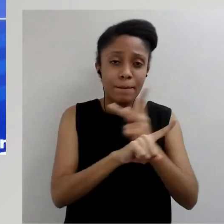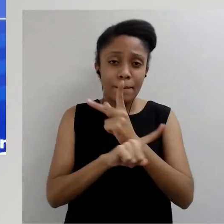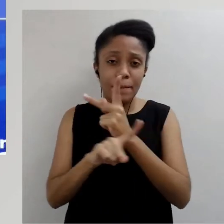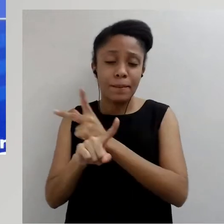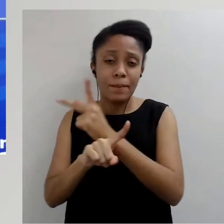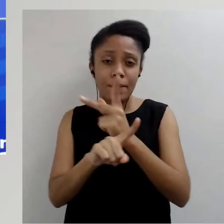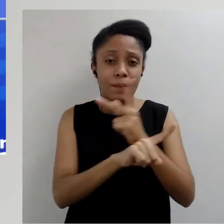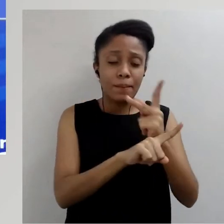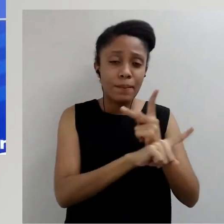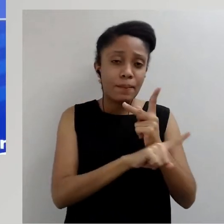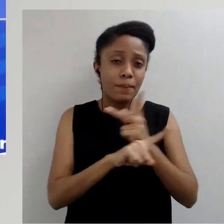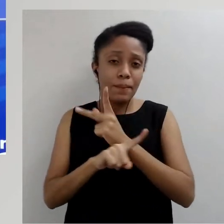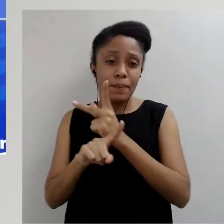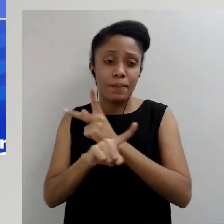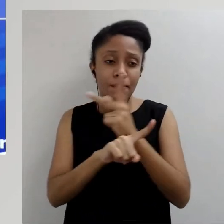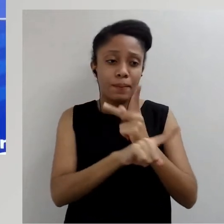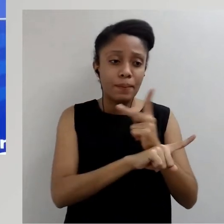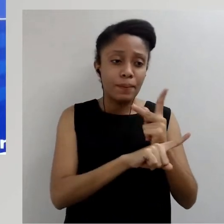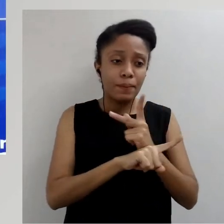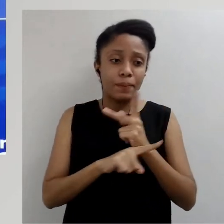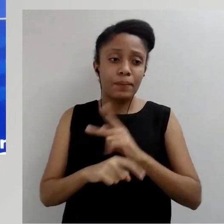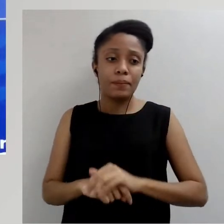should try to